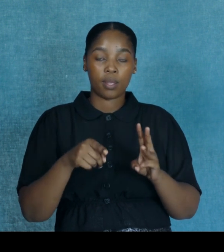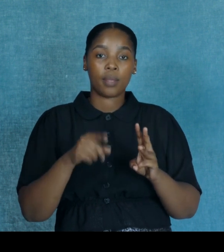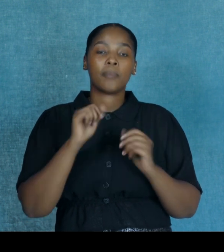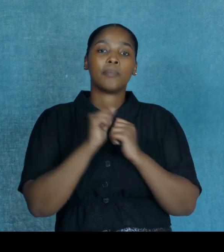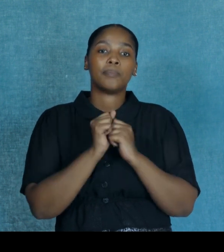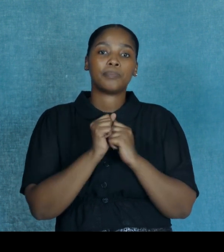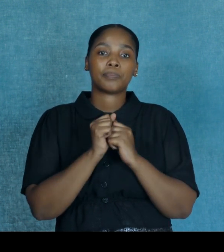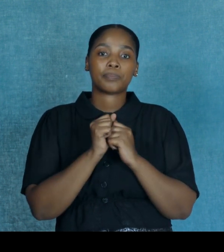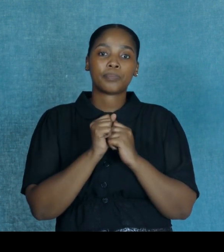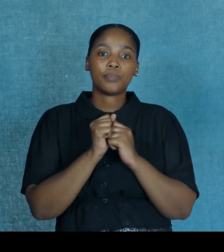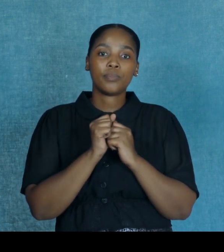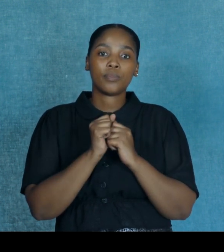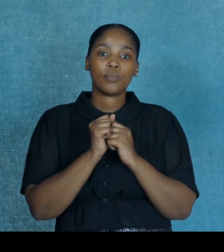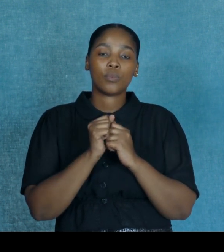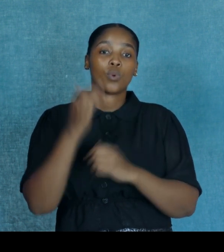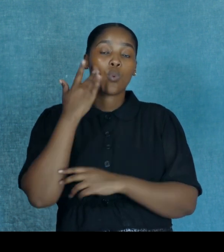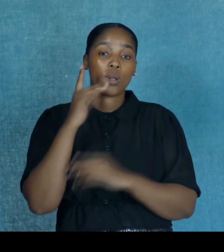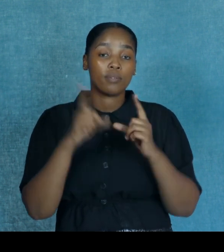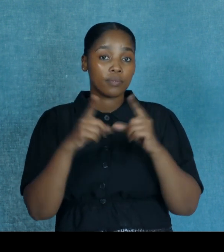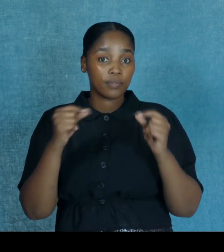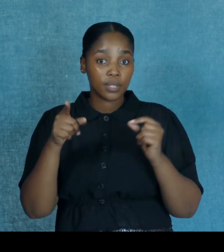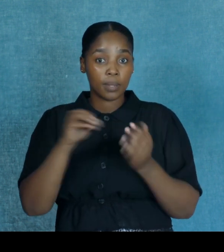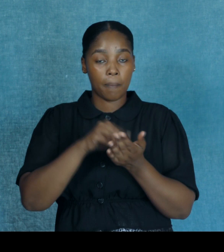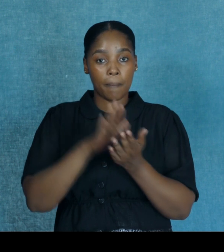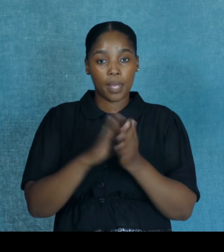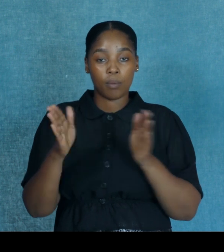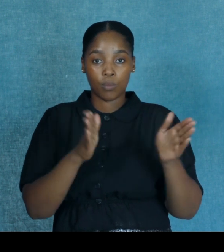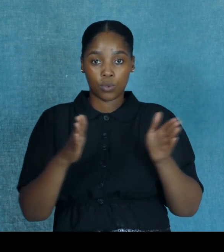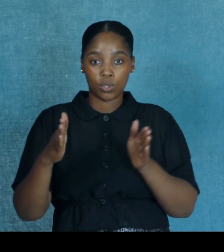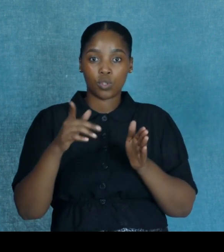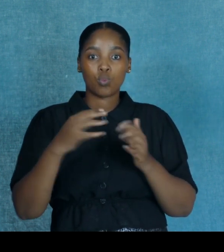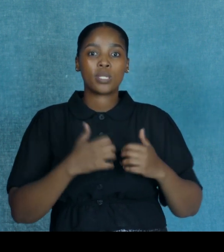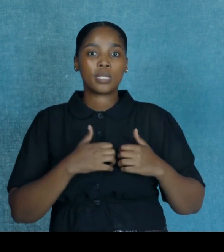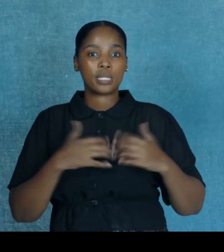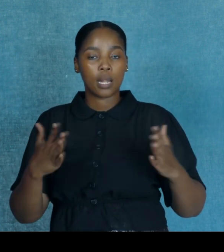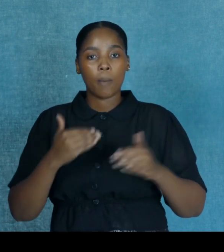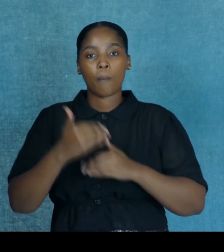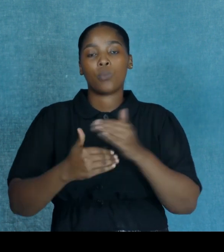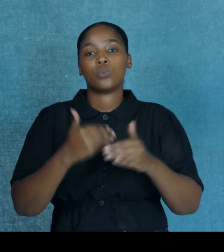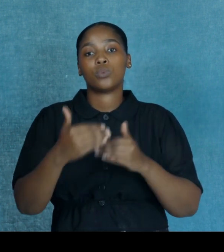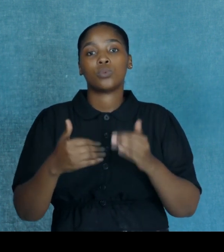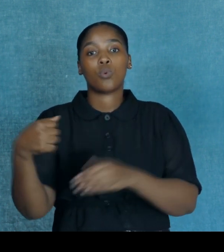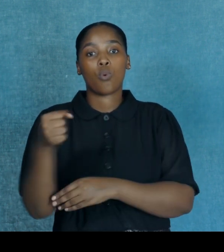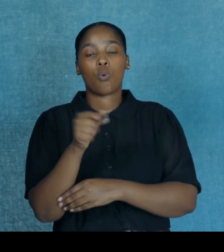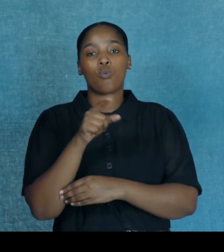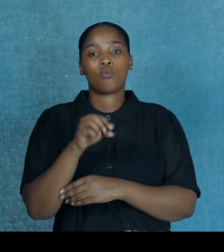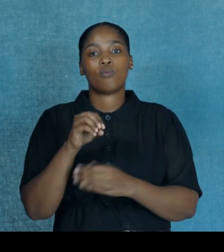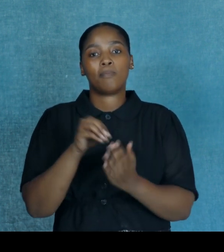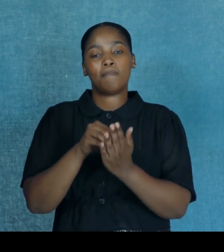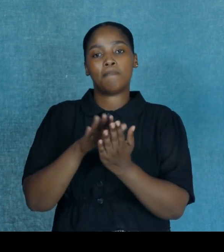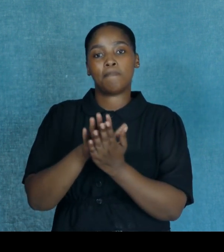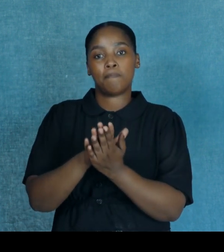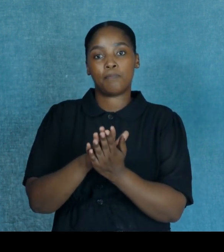press. Once the panel has been positioned, we can start the process of fusing.